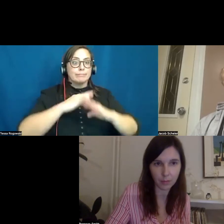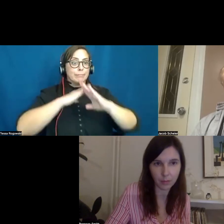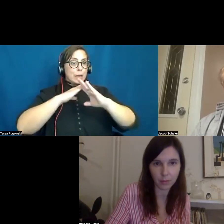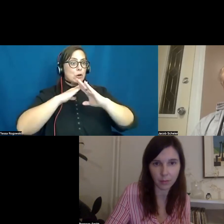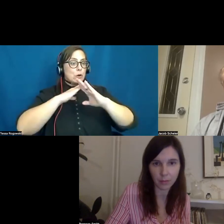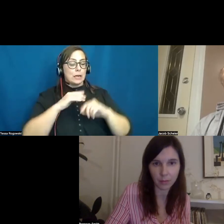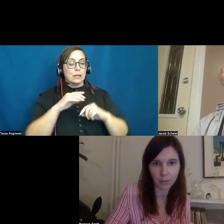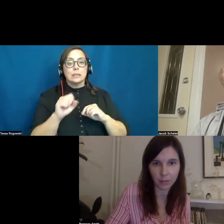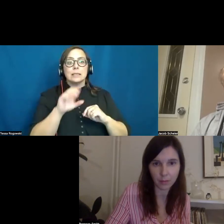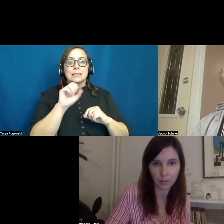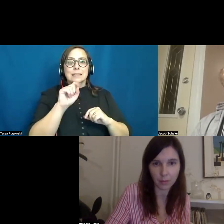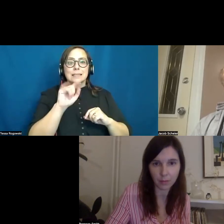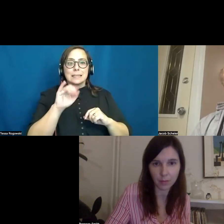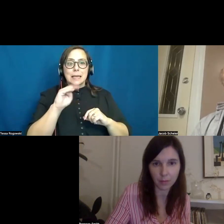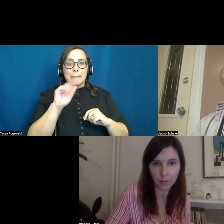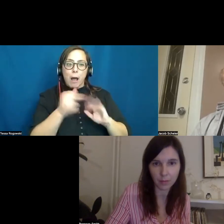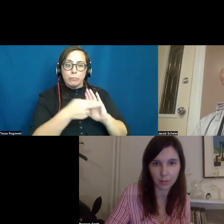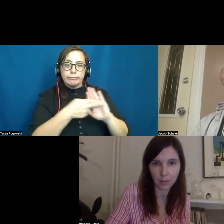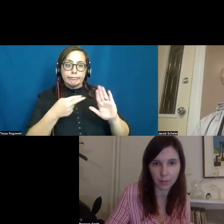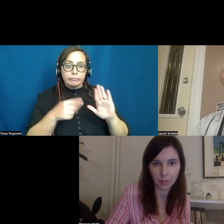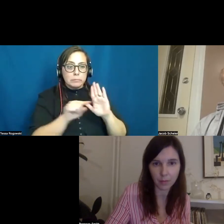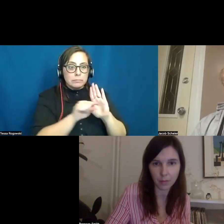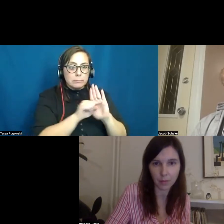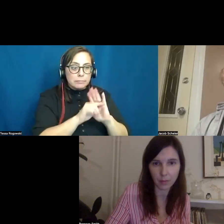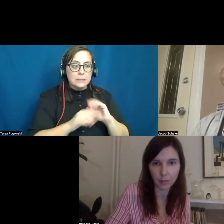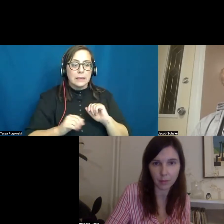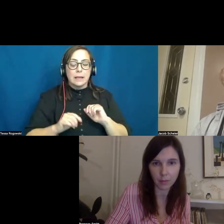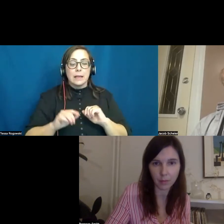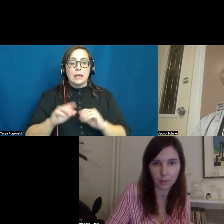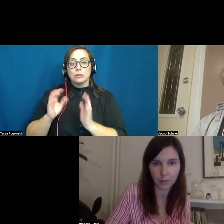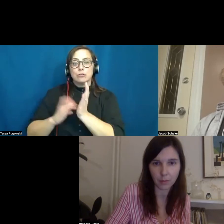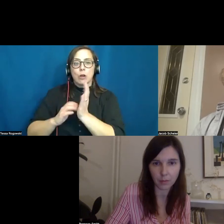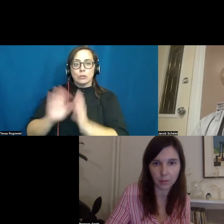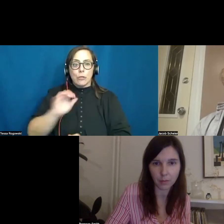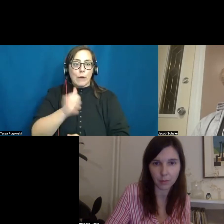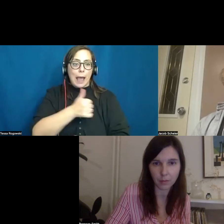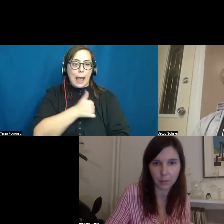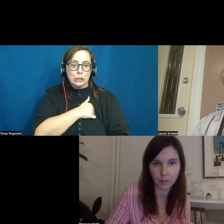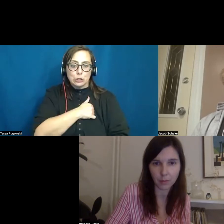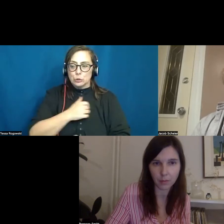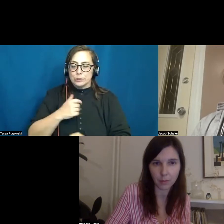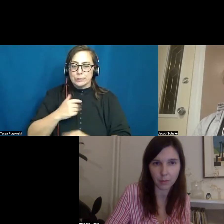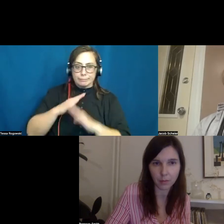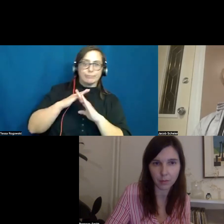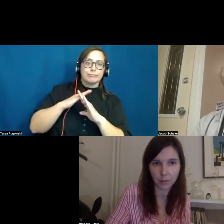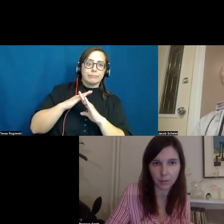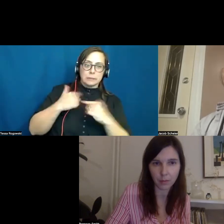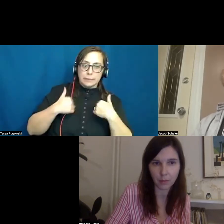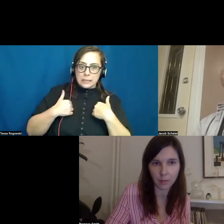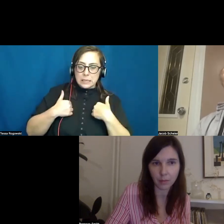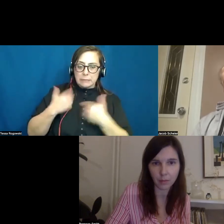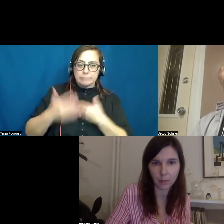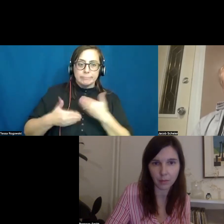about the attitudes of doctors kind of being in your way, right? The fact